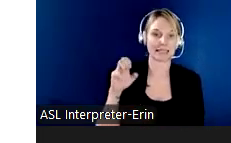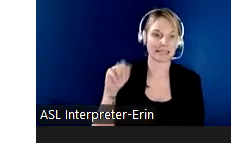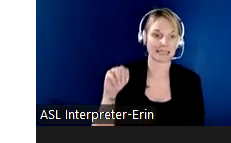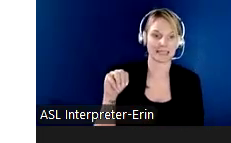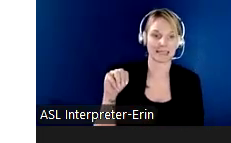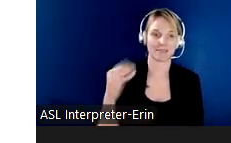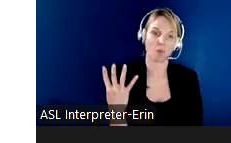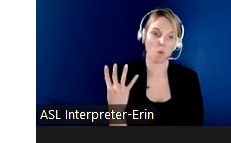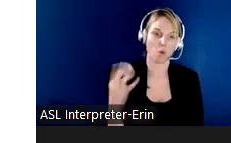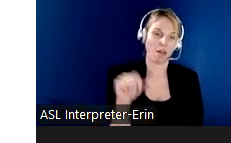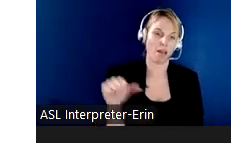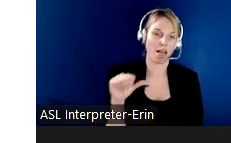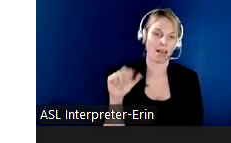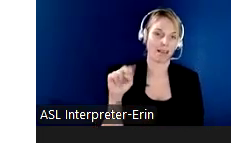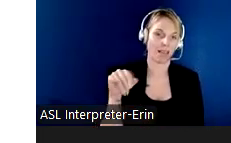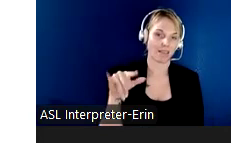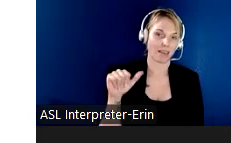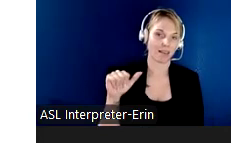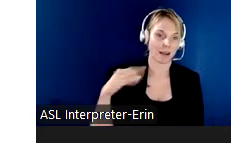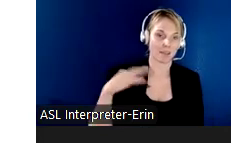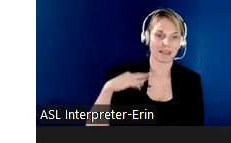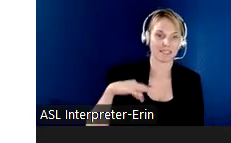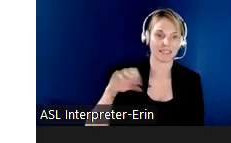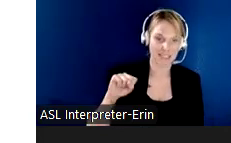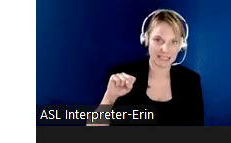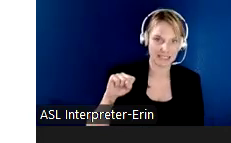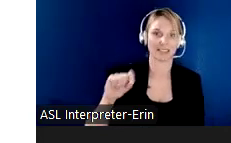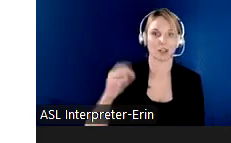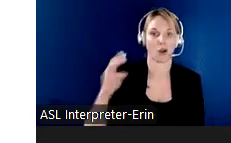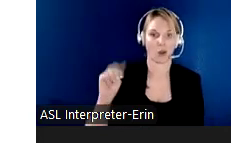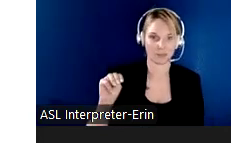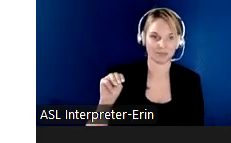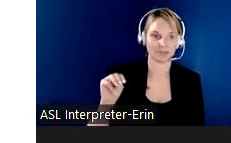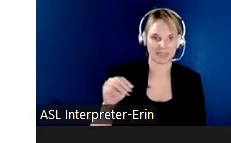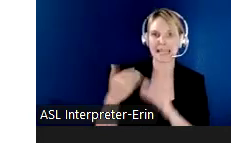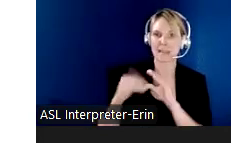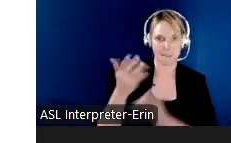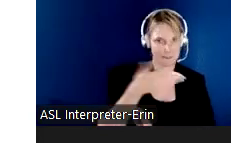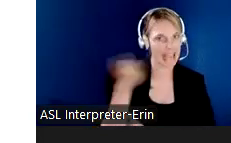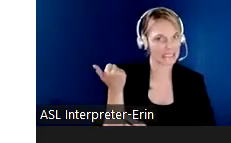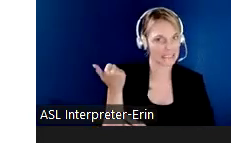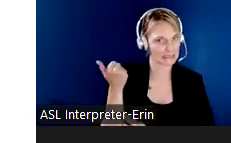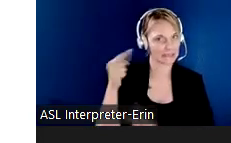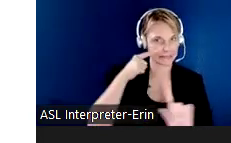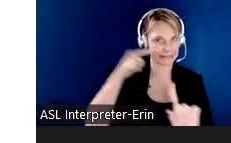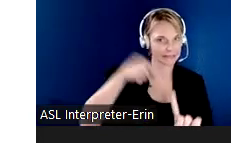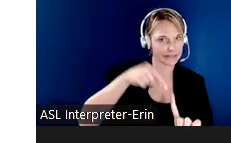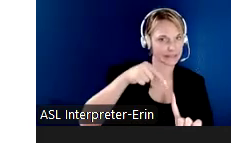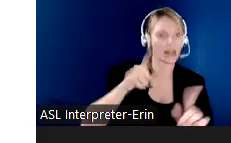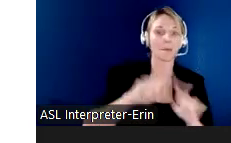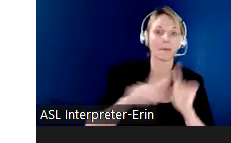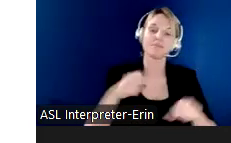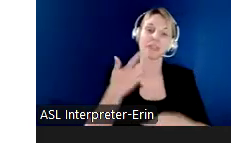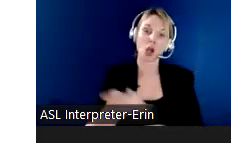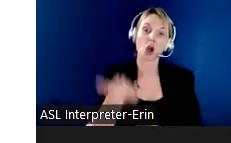esteam4@naviabenefits.com. I do recommend email. It's probably going to be the best way to get a quick response, but you can also call us and receive a